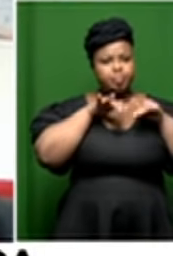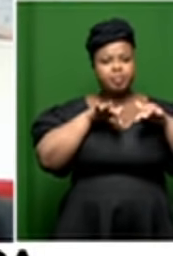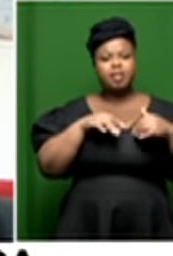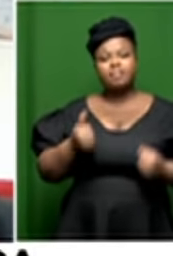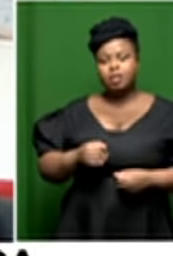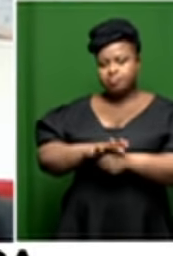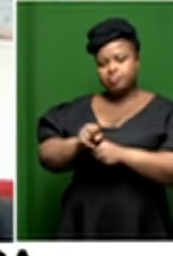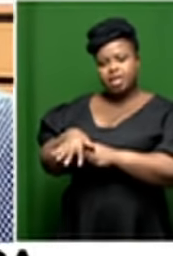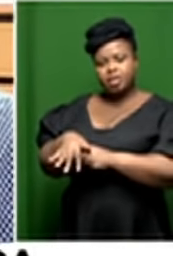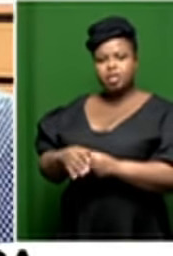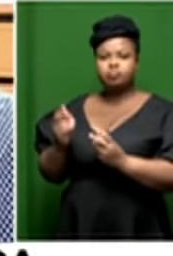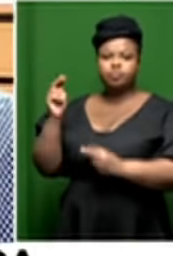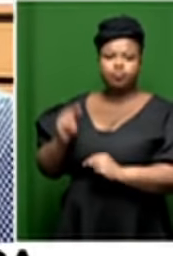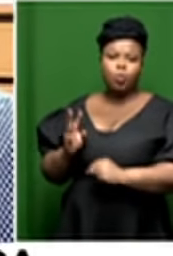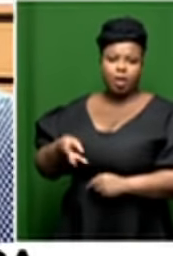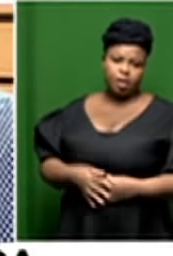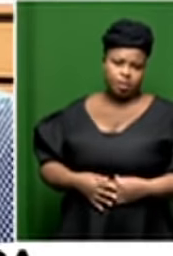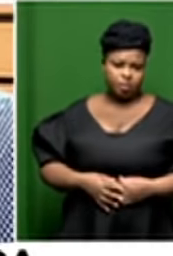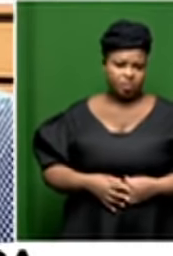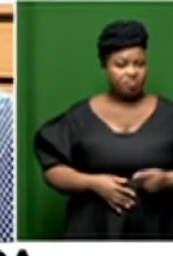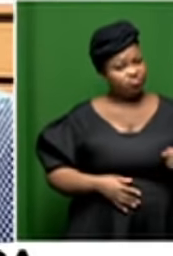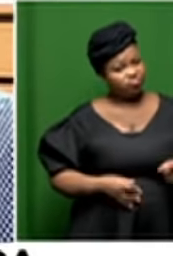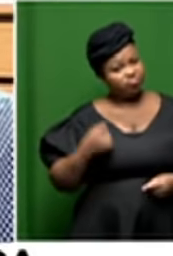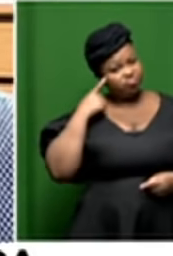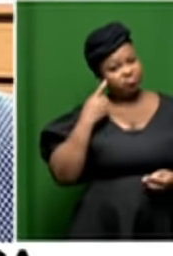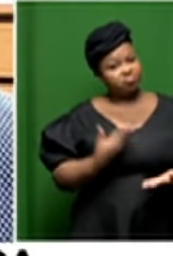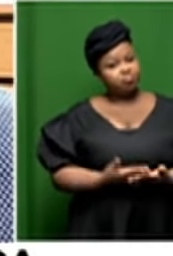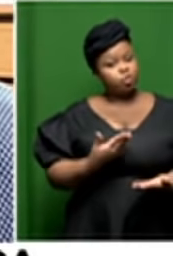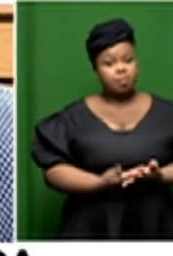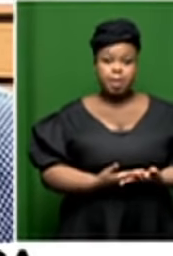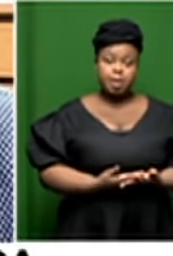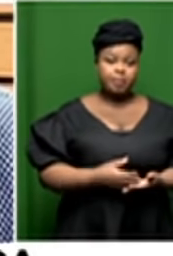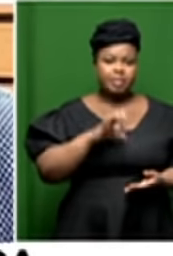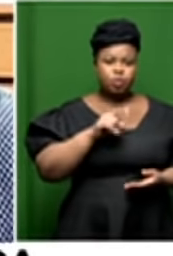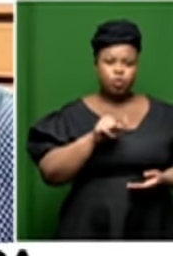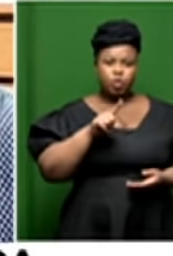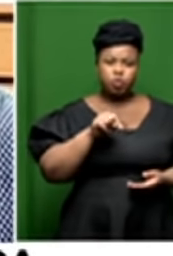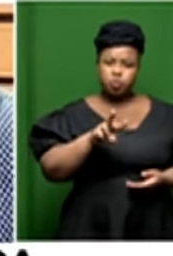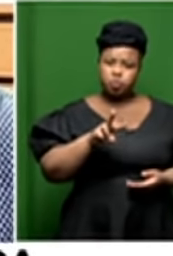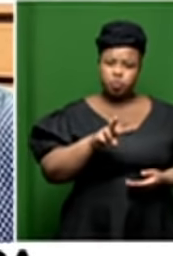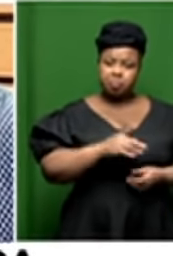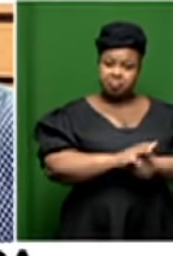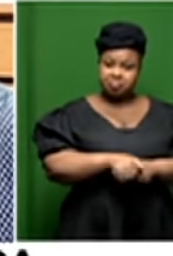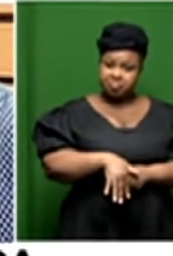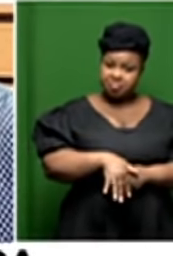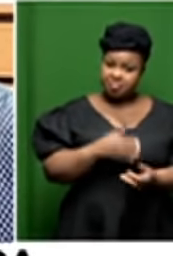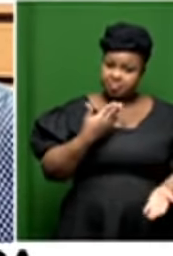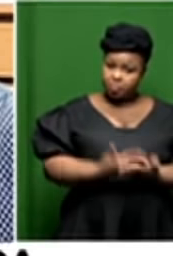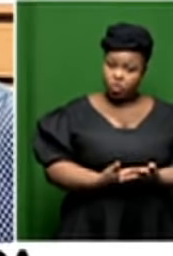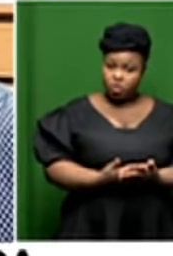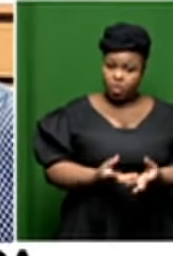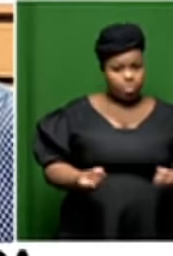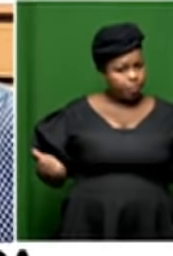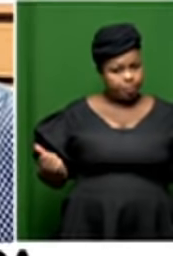the number of variants. Yeah. Is there a possibility that this C.1.2 variant may actually